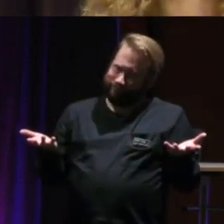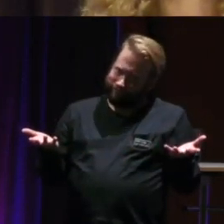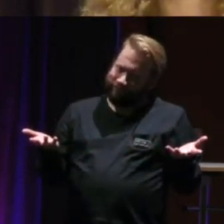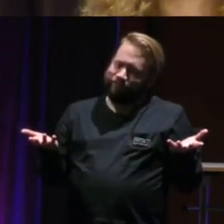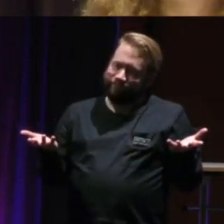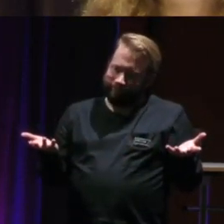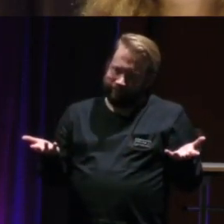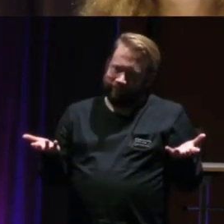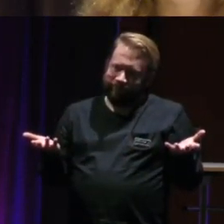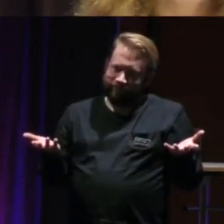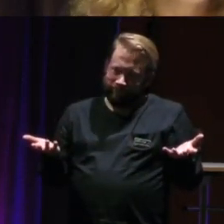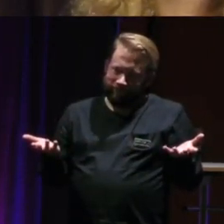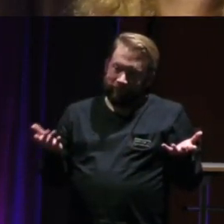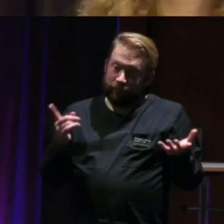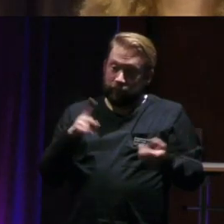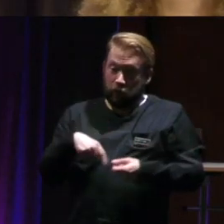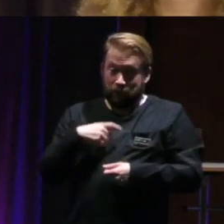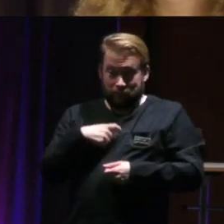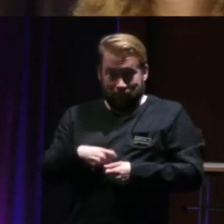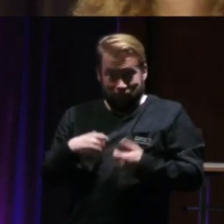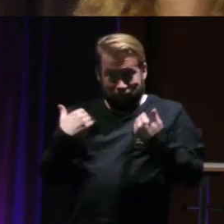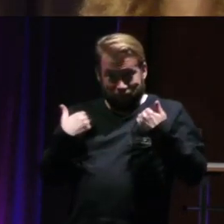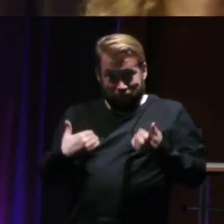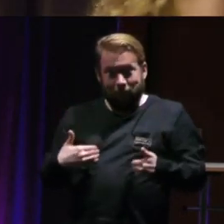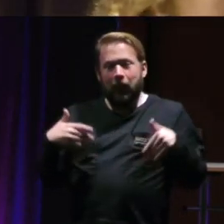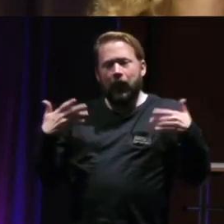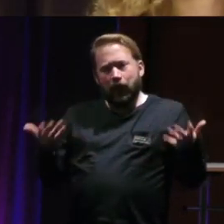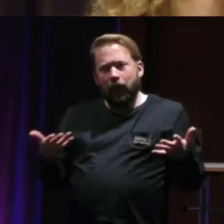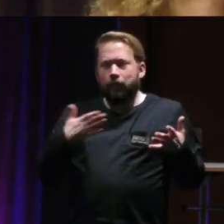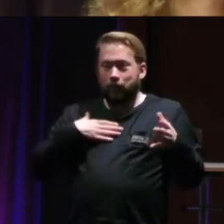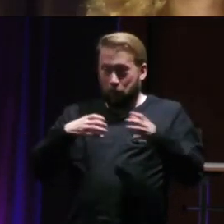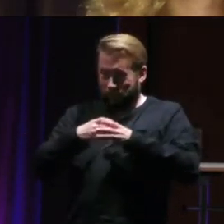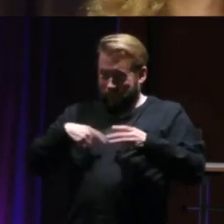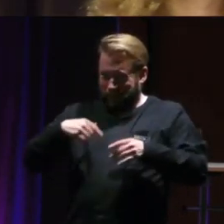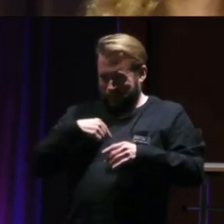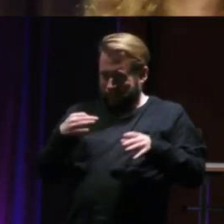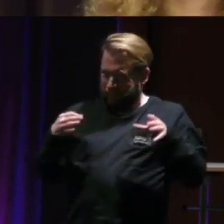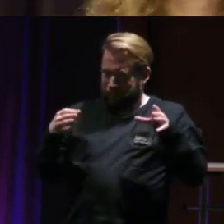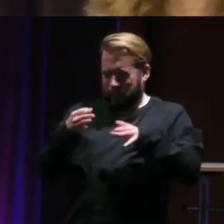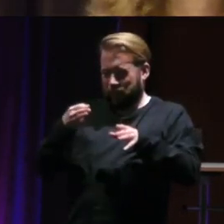I think for me personally and for Pussy Riot, that was, you know,